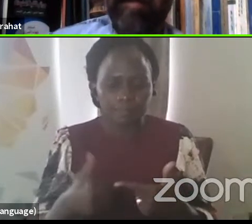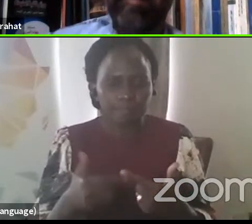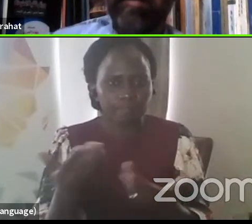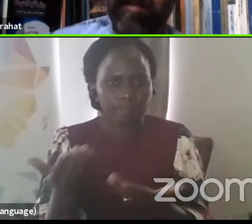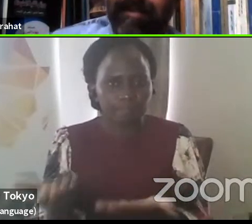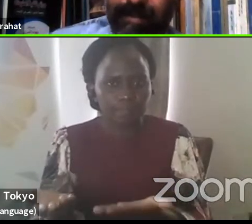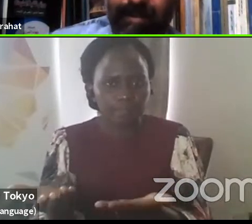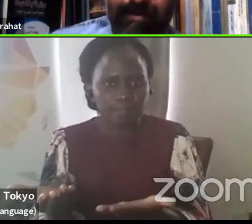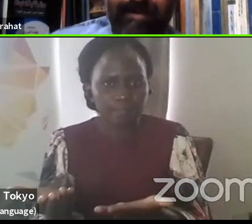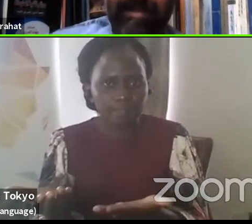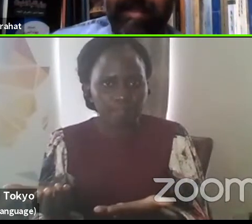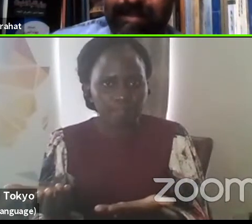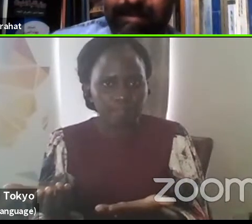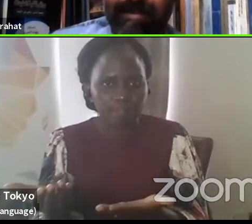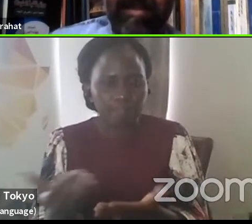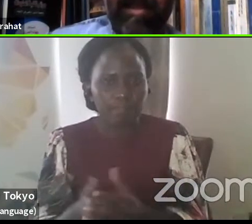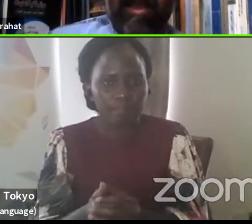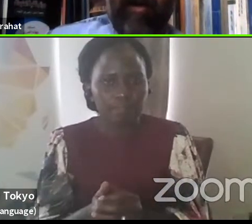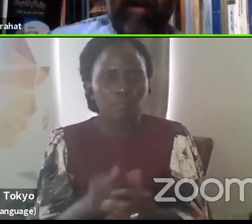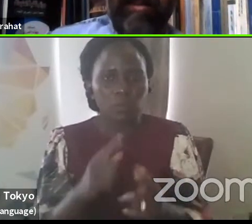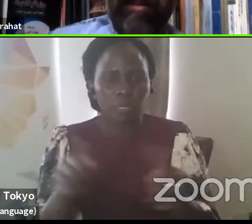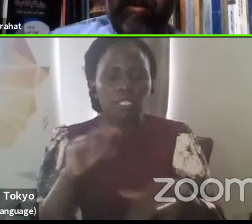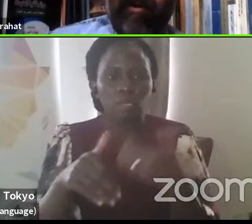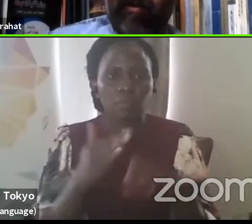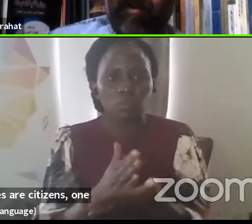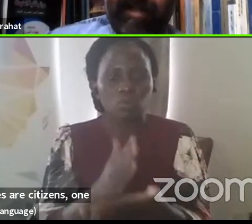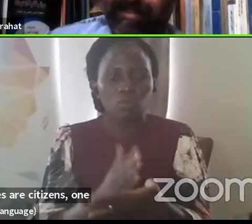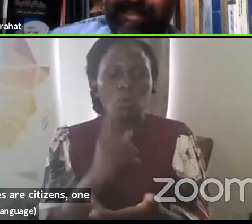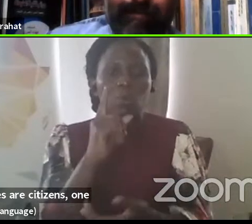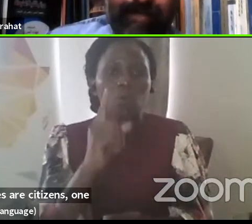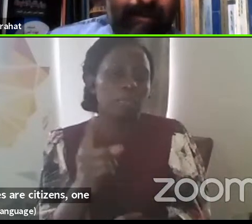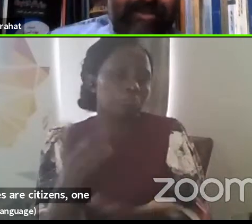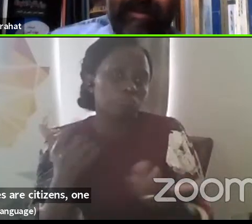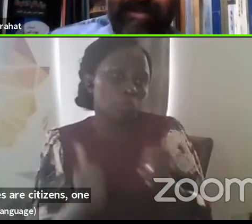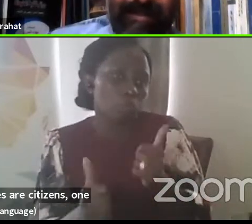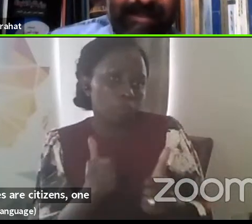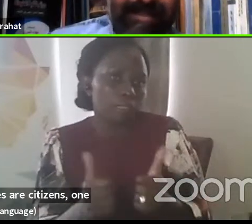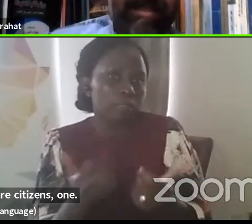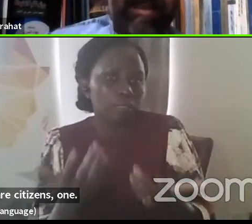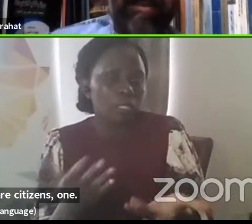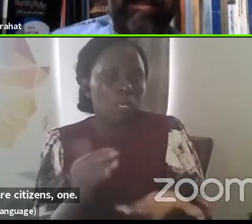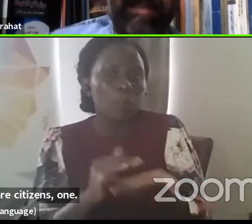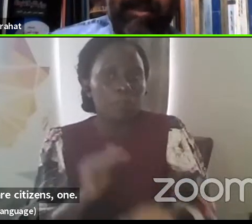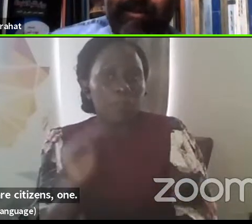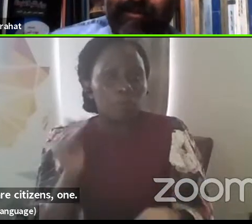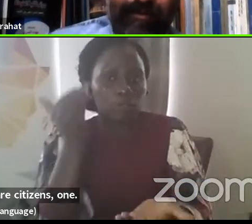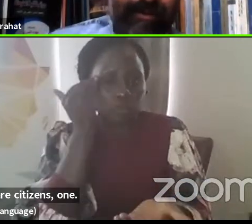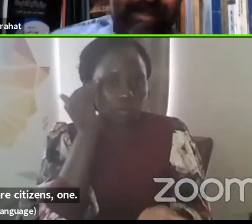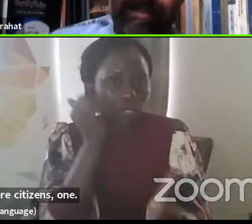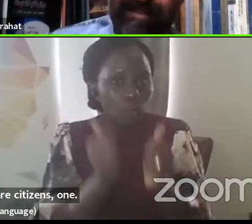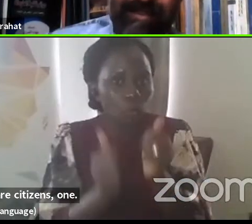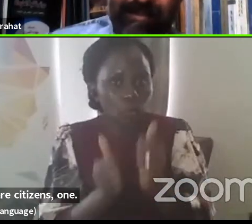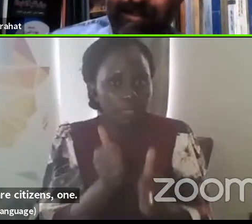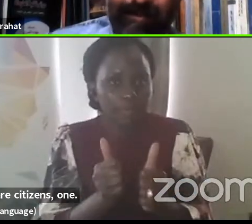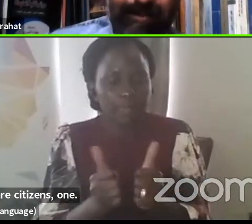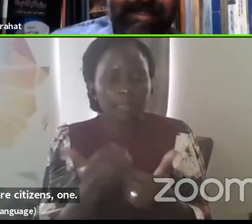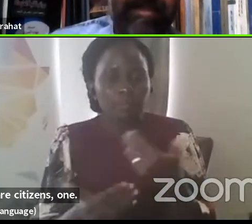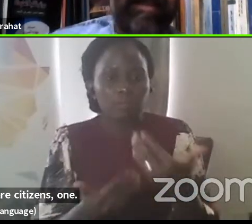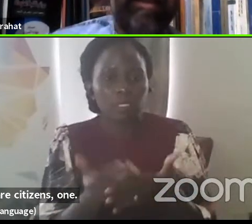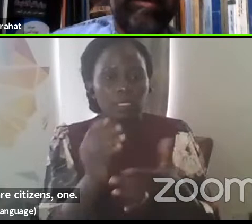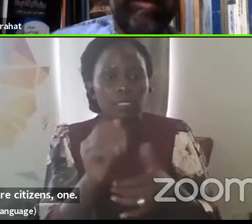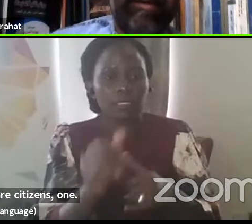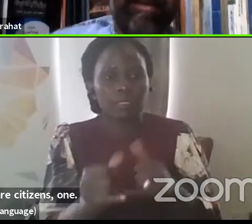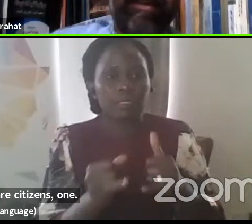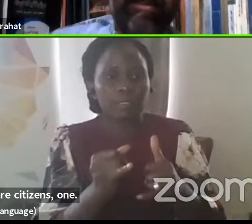two cases or three cases. One, the most famous case is the case of internet shutdown